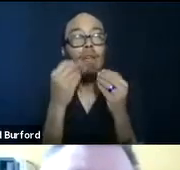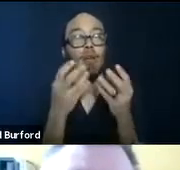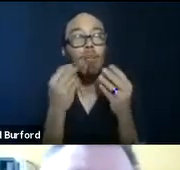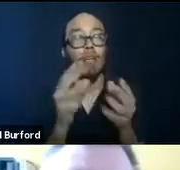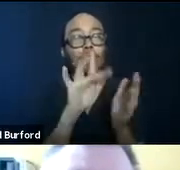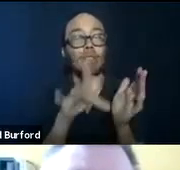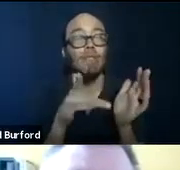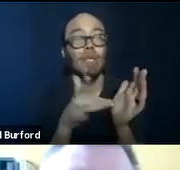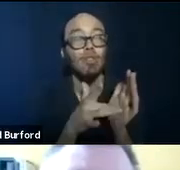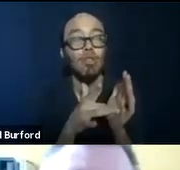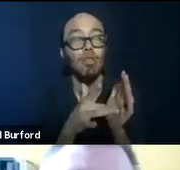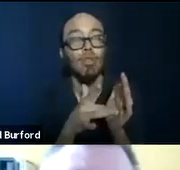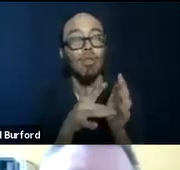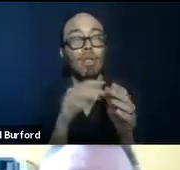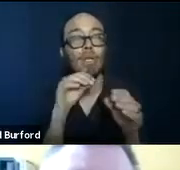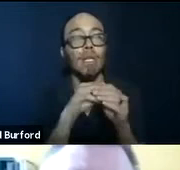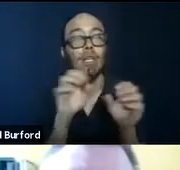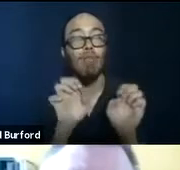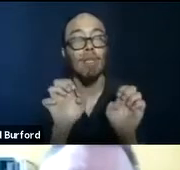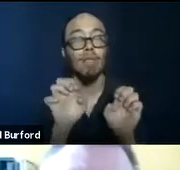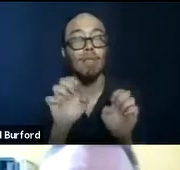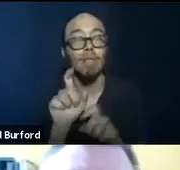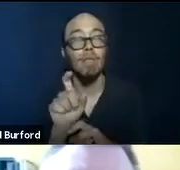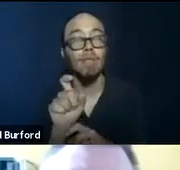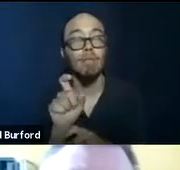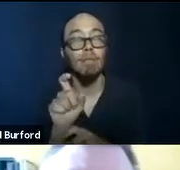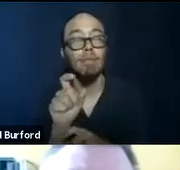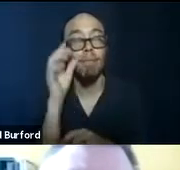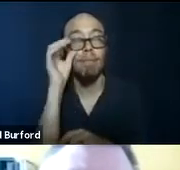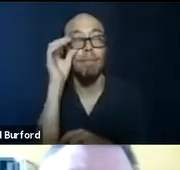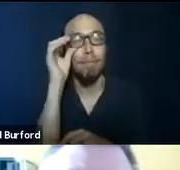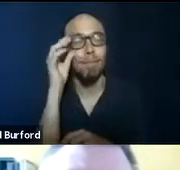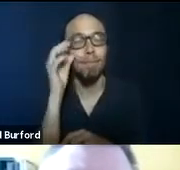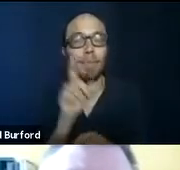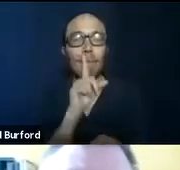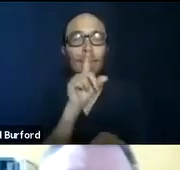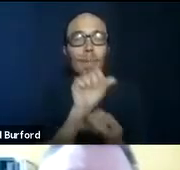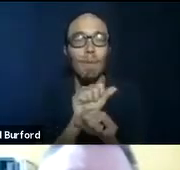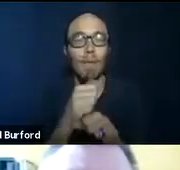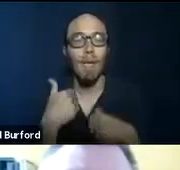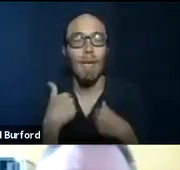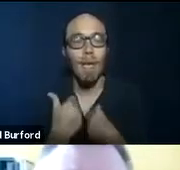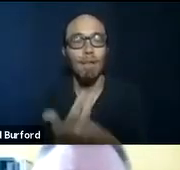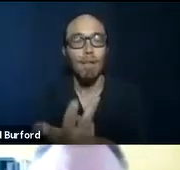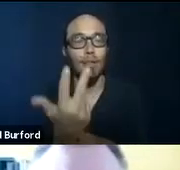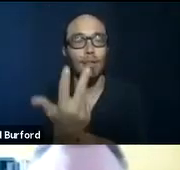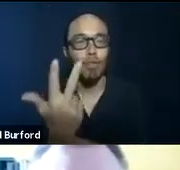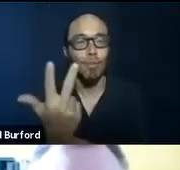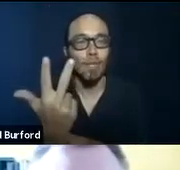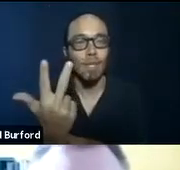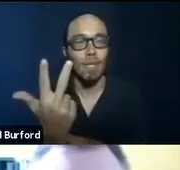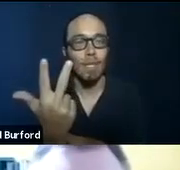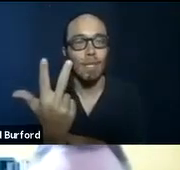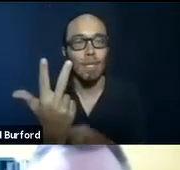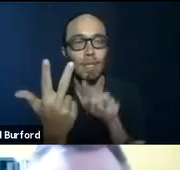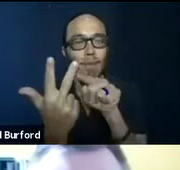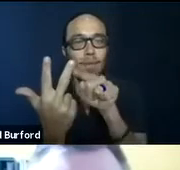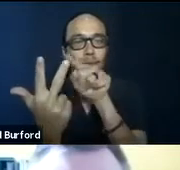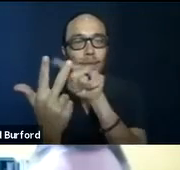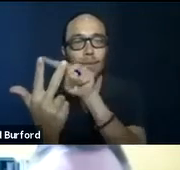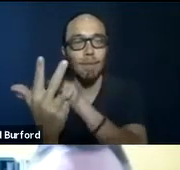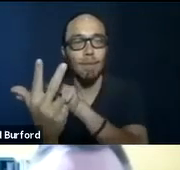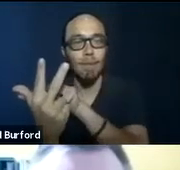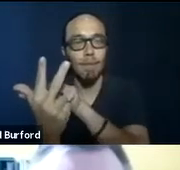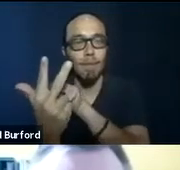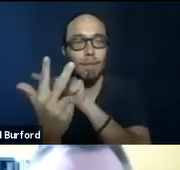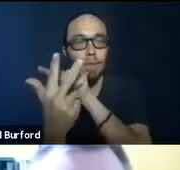center in a crisis? It actually have three items. One, of course,